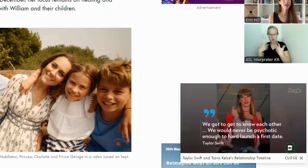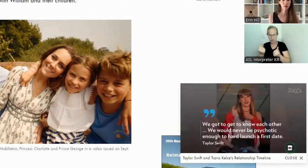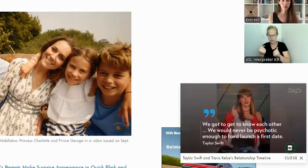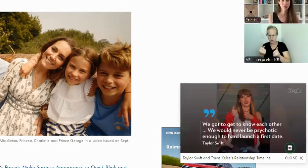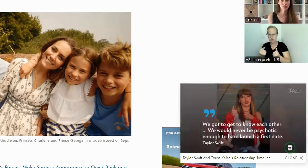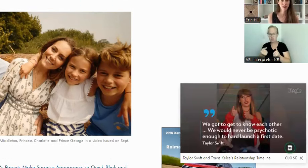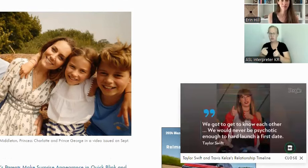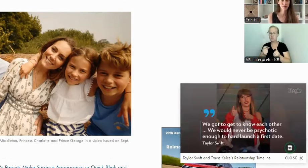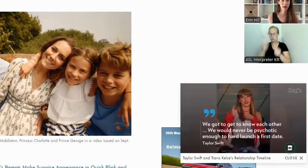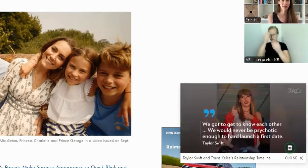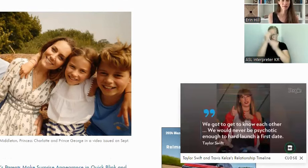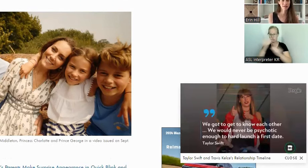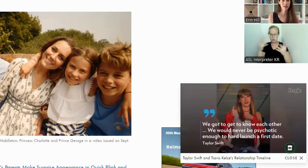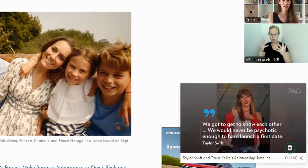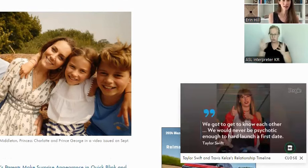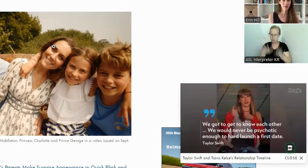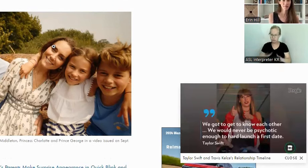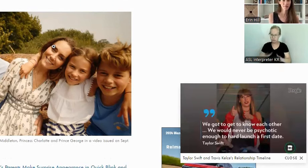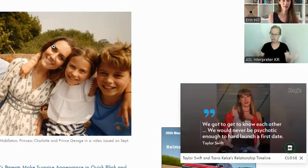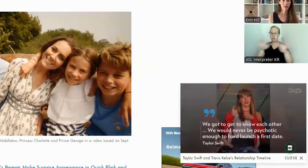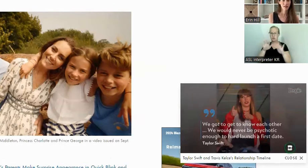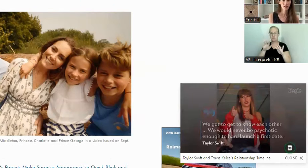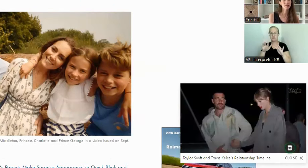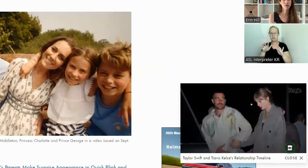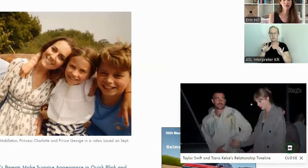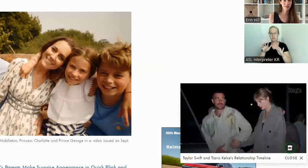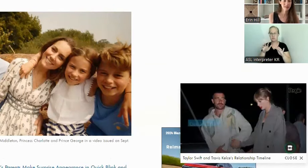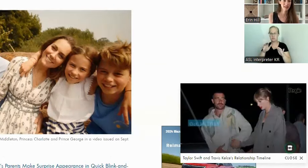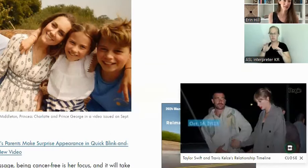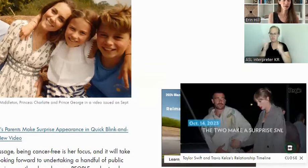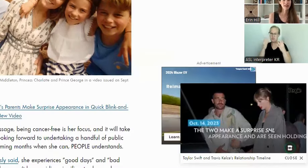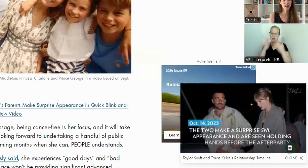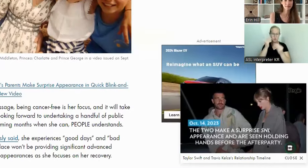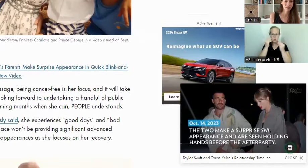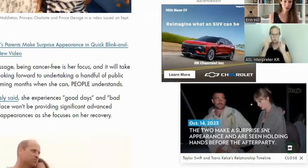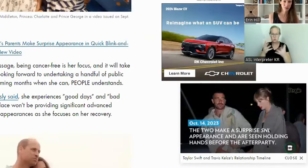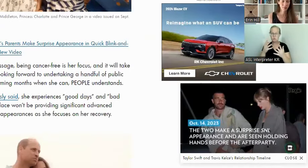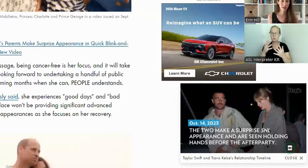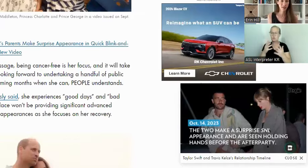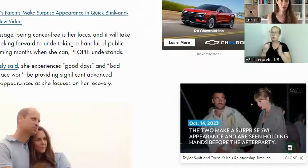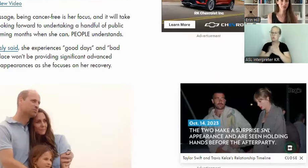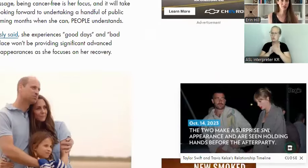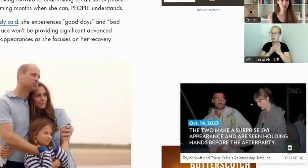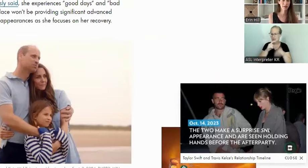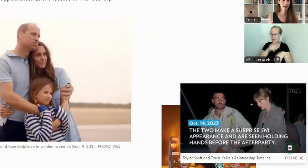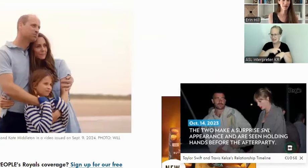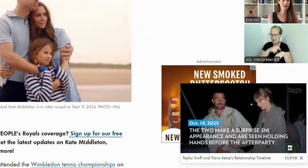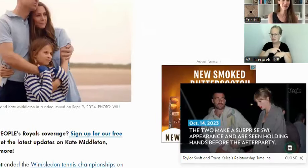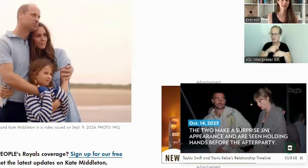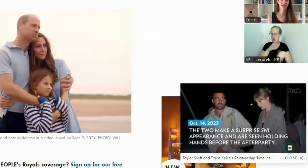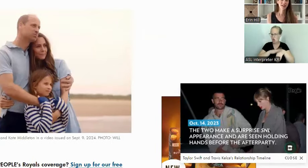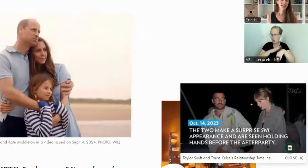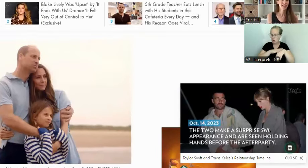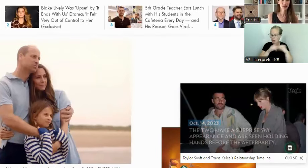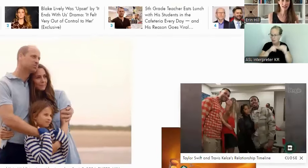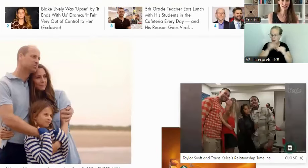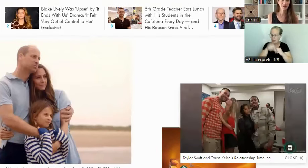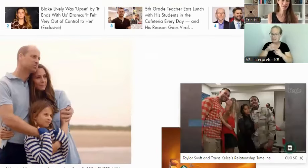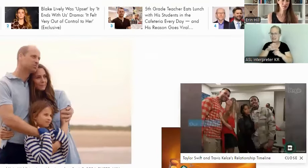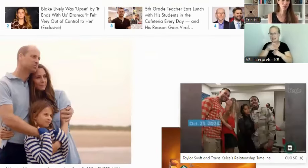breaking news, um, throughout, um, a lot of news outlets a day, New York times issued like a breaking news alert about this and